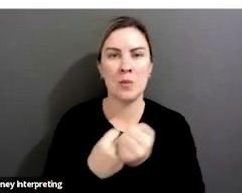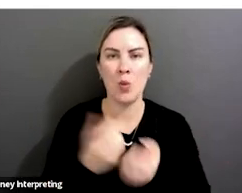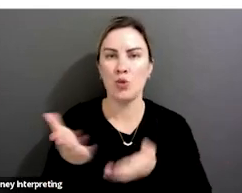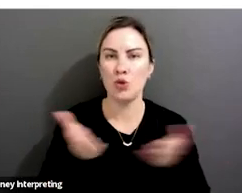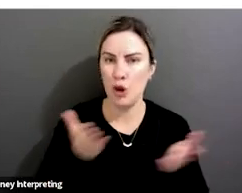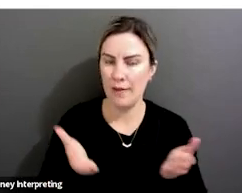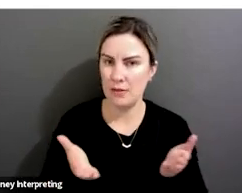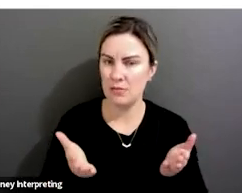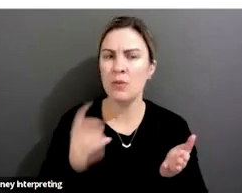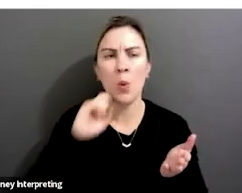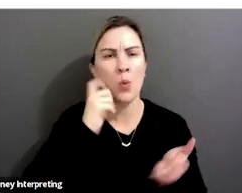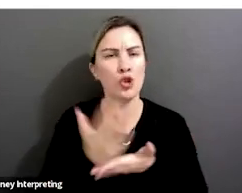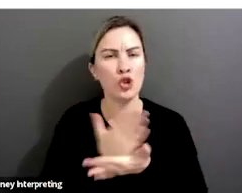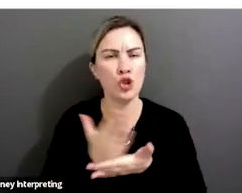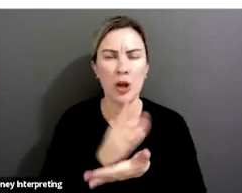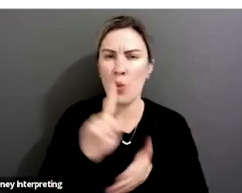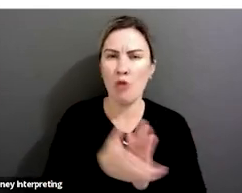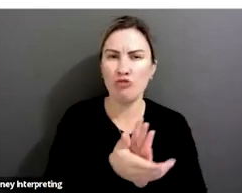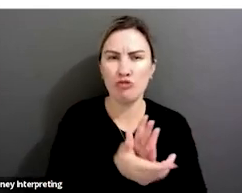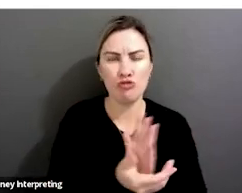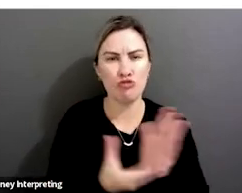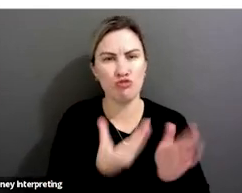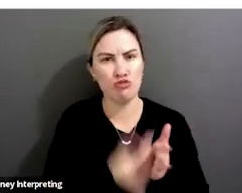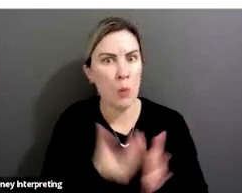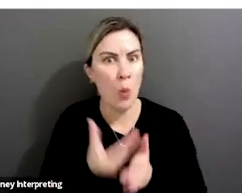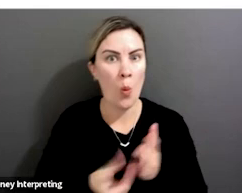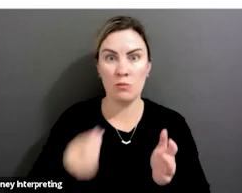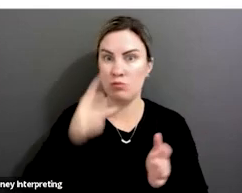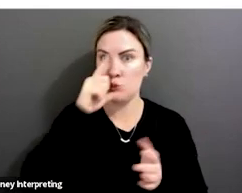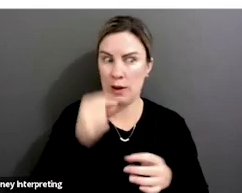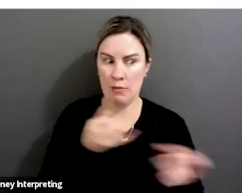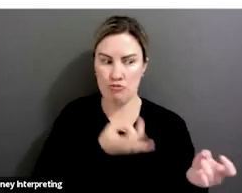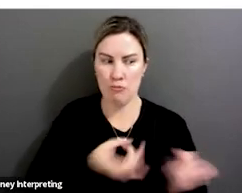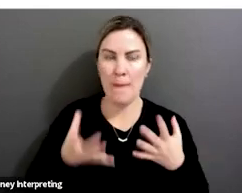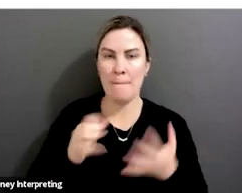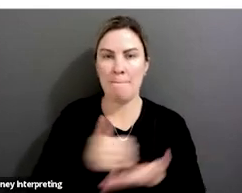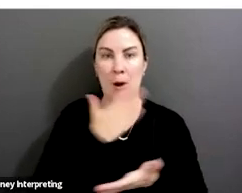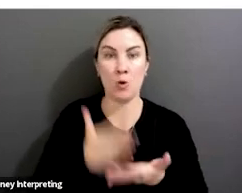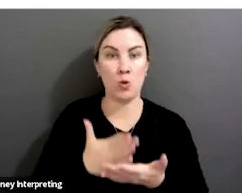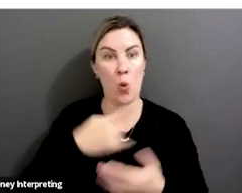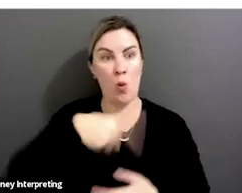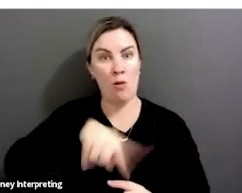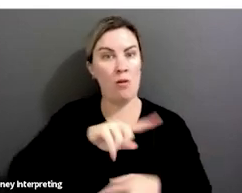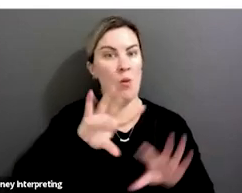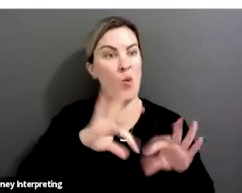and resources that services can use to prepare themselves and enable preparedness with the people they